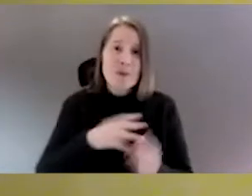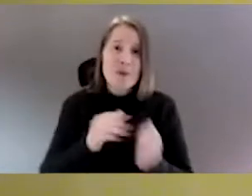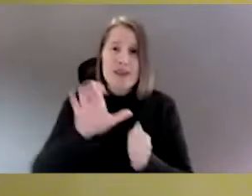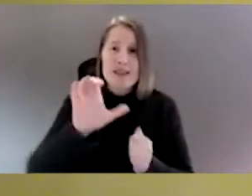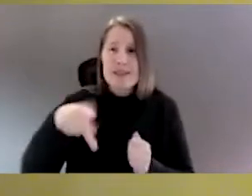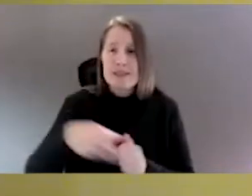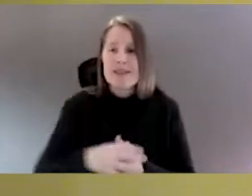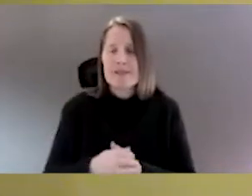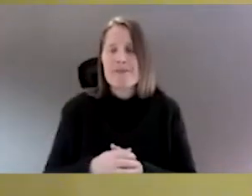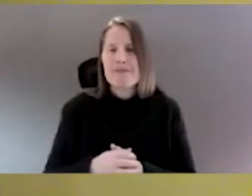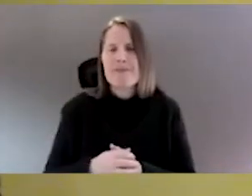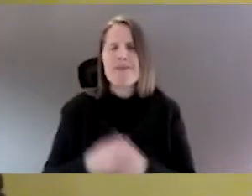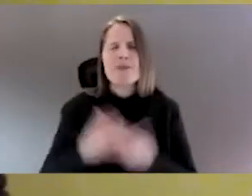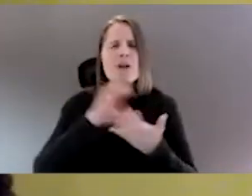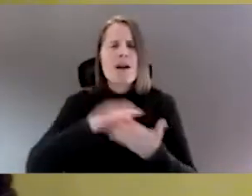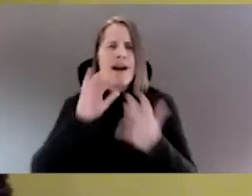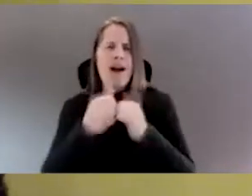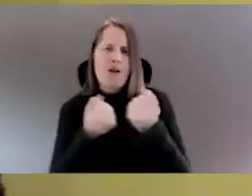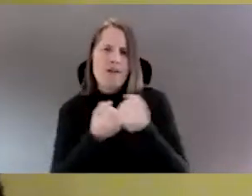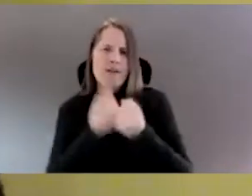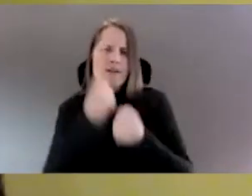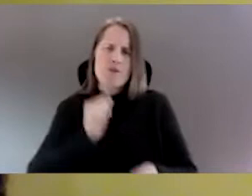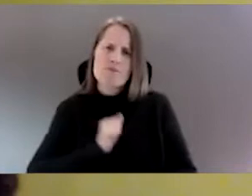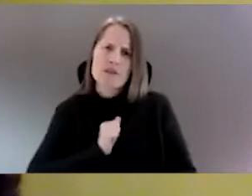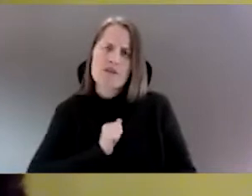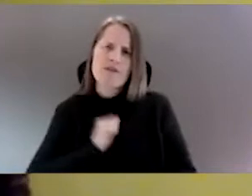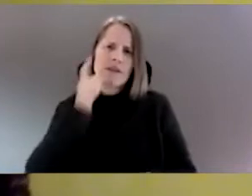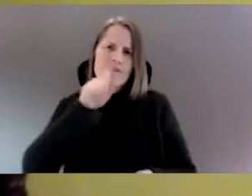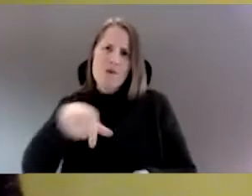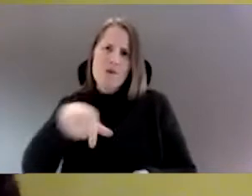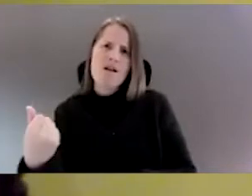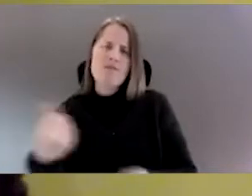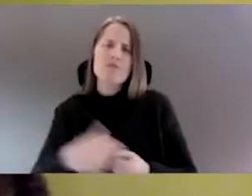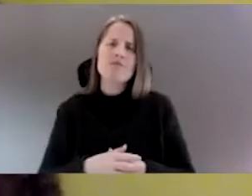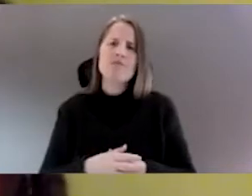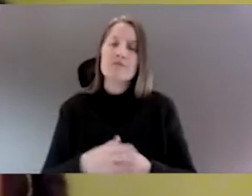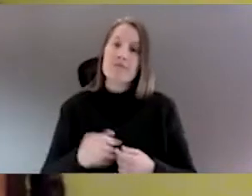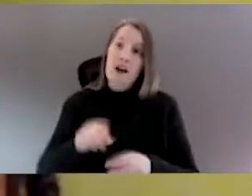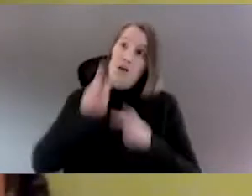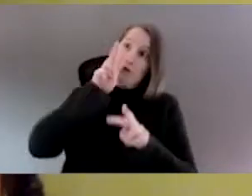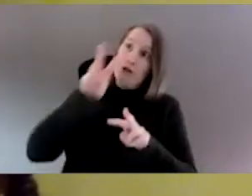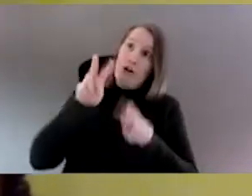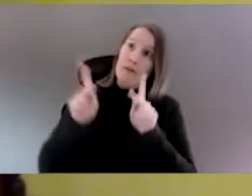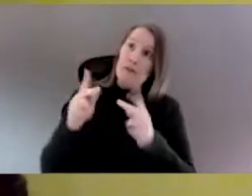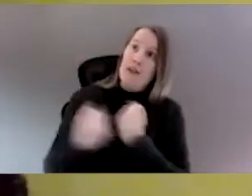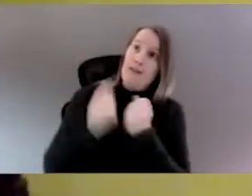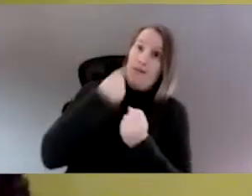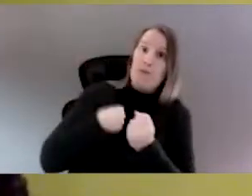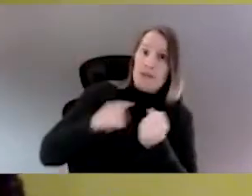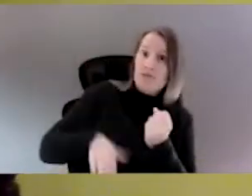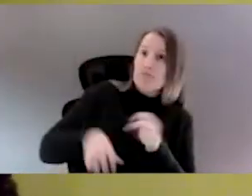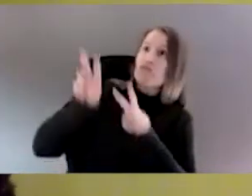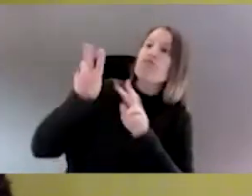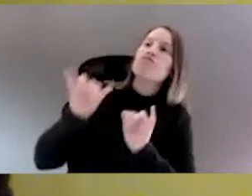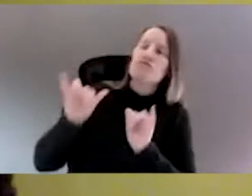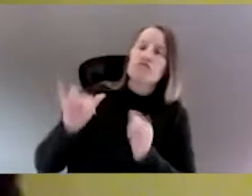on behalf of myself and others, the way that I grew up watching people advocate for me. And interestingly,